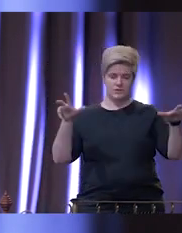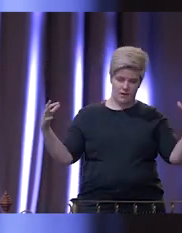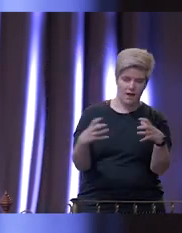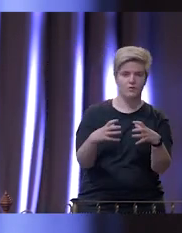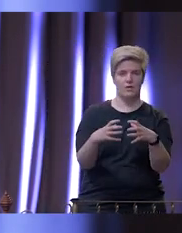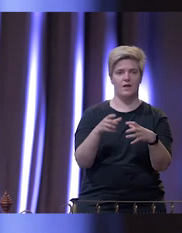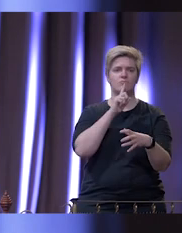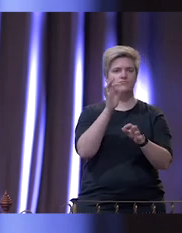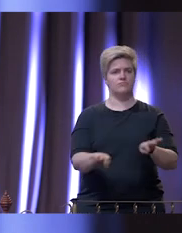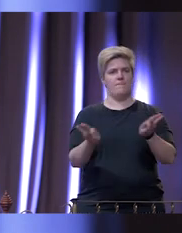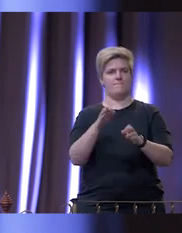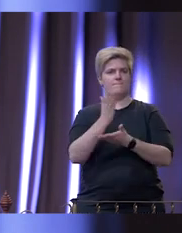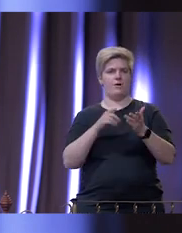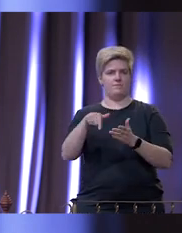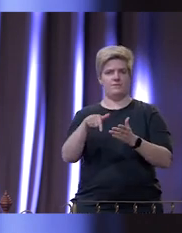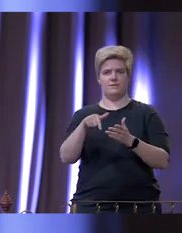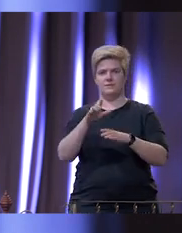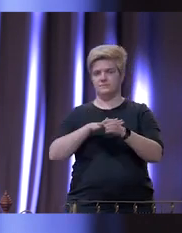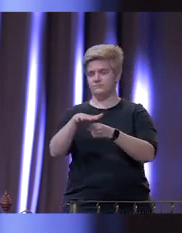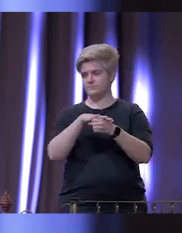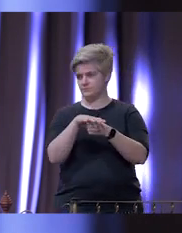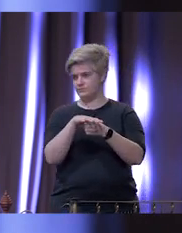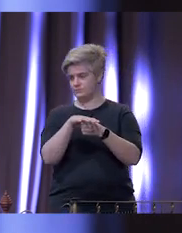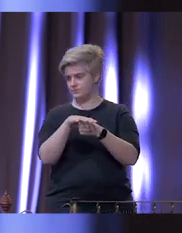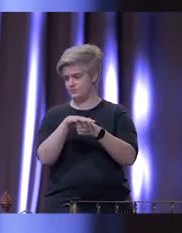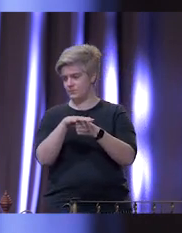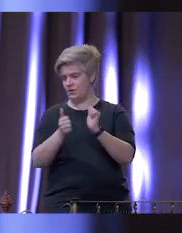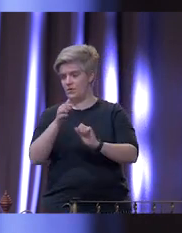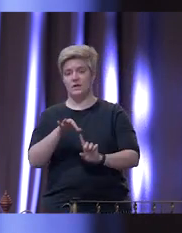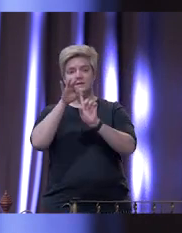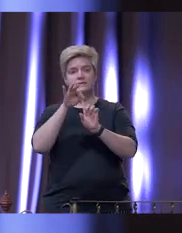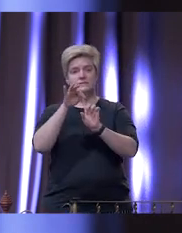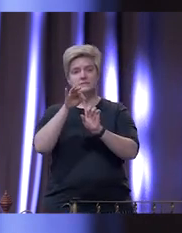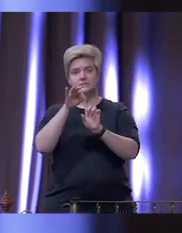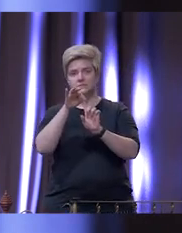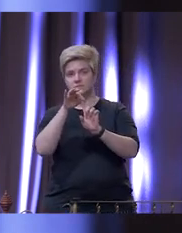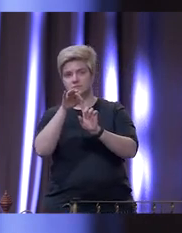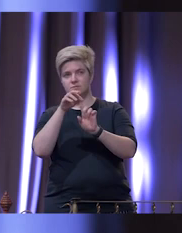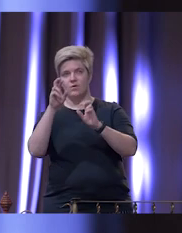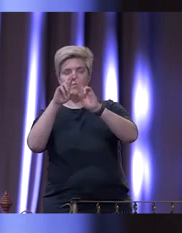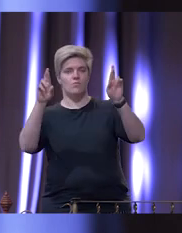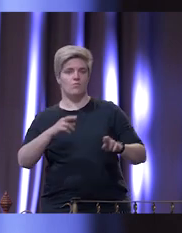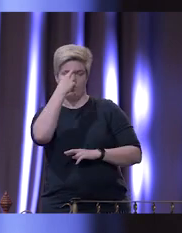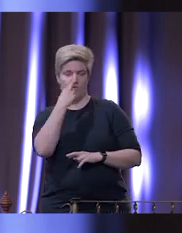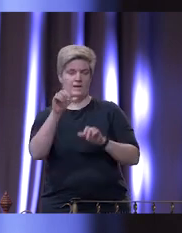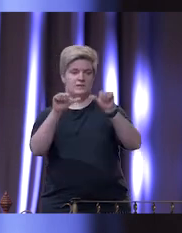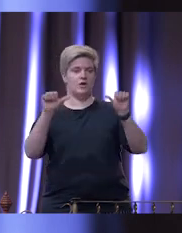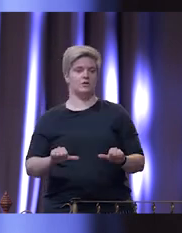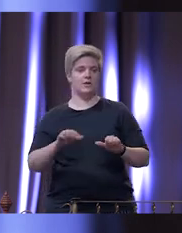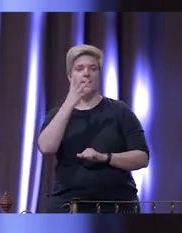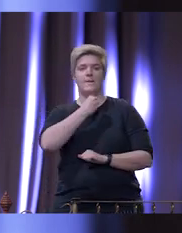for people to congregate and an important part of the West Side community. With its distinctive Richardsonian